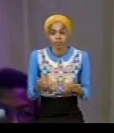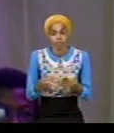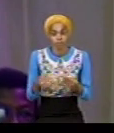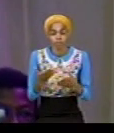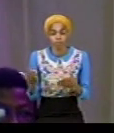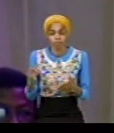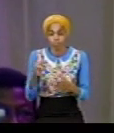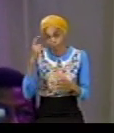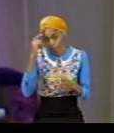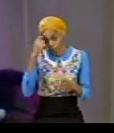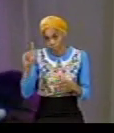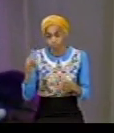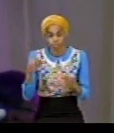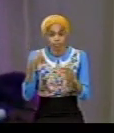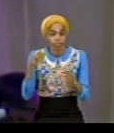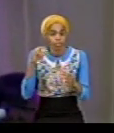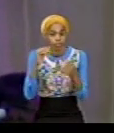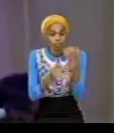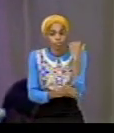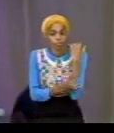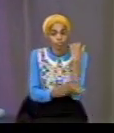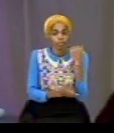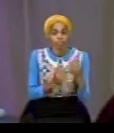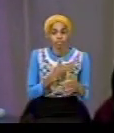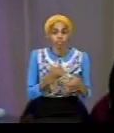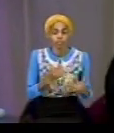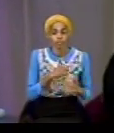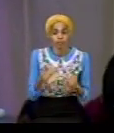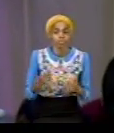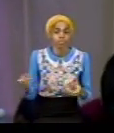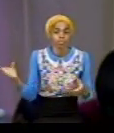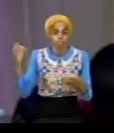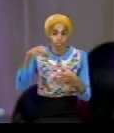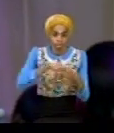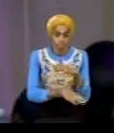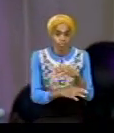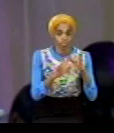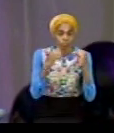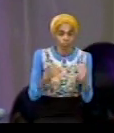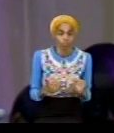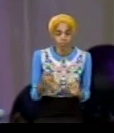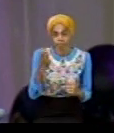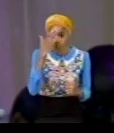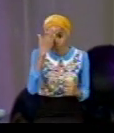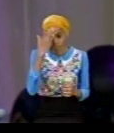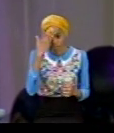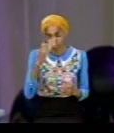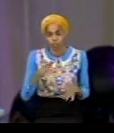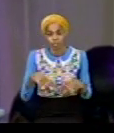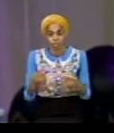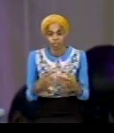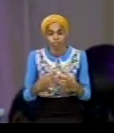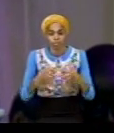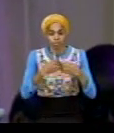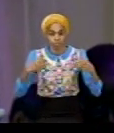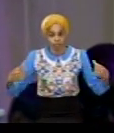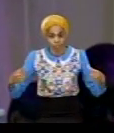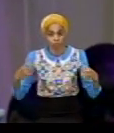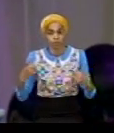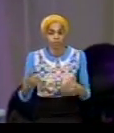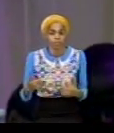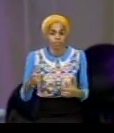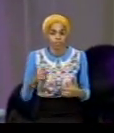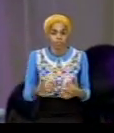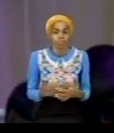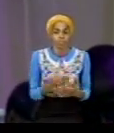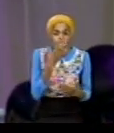power, they know how to separate the good ones from the people in power so that the bad ones will take over and give them bad advices.